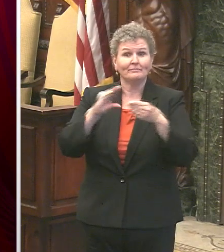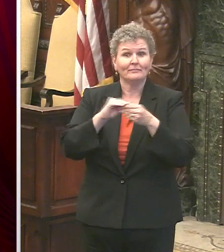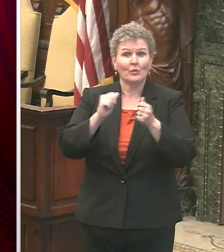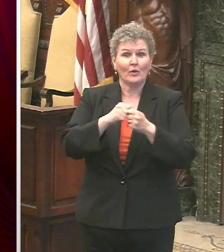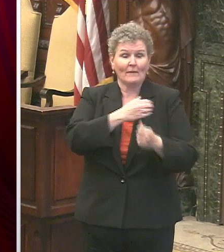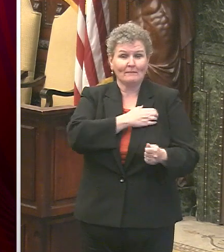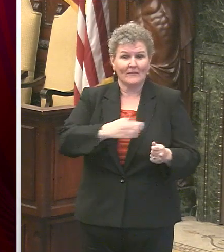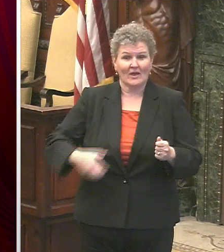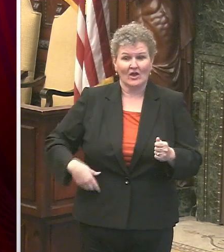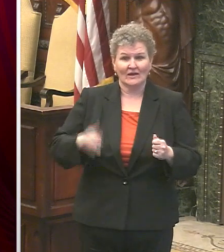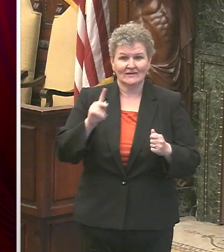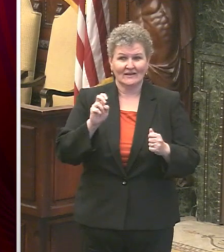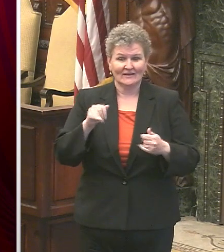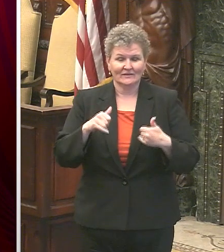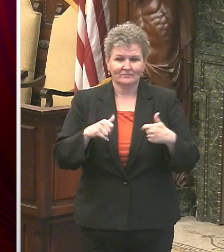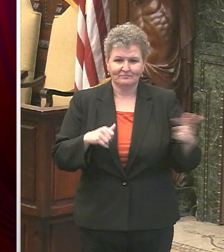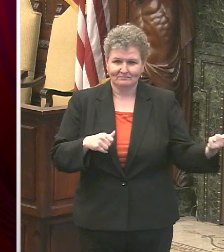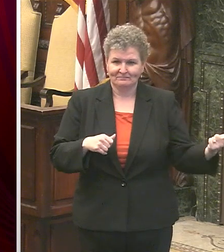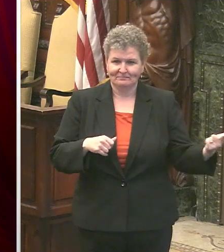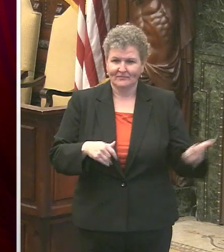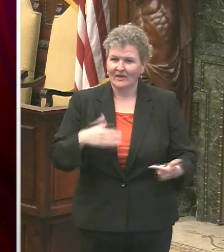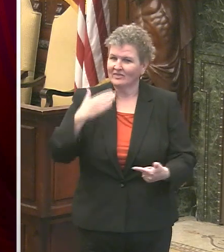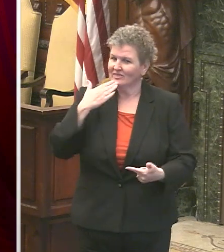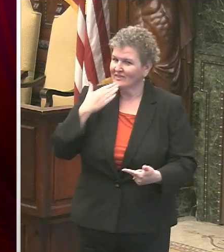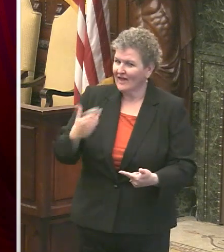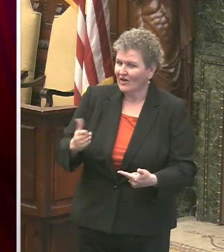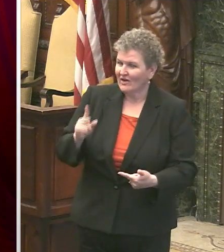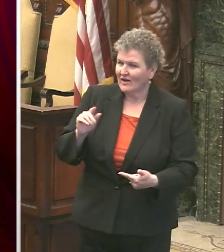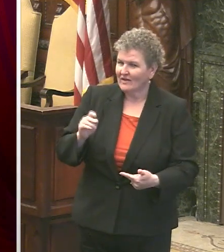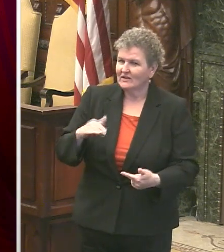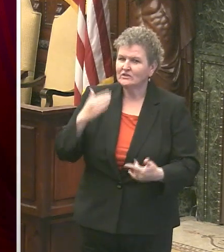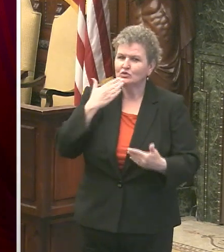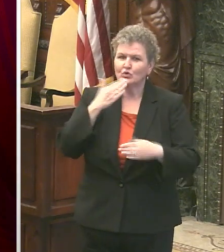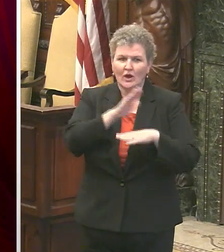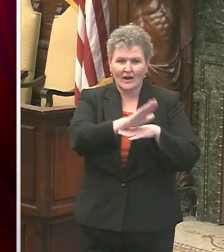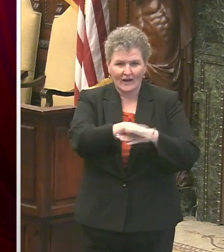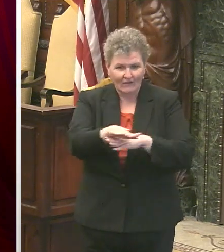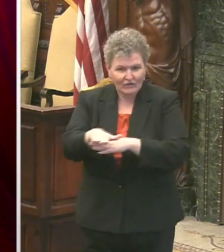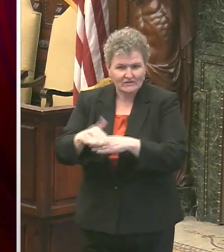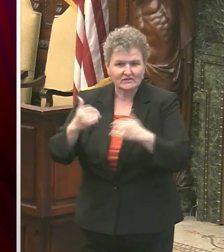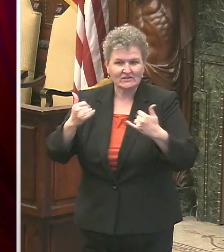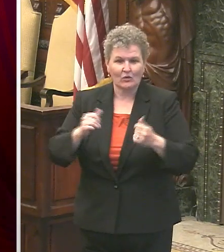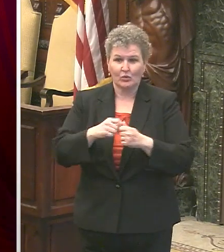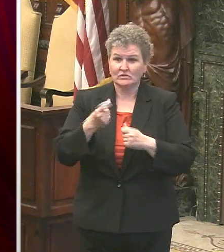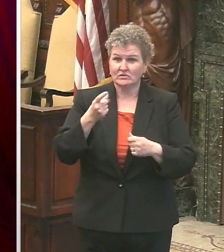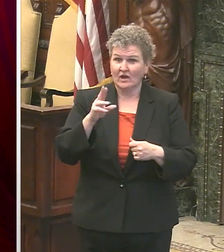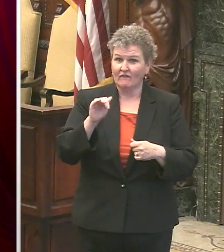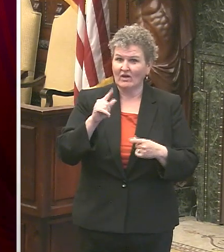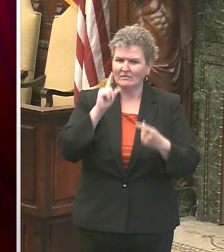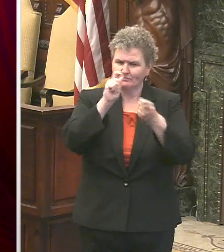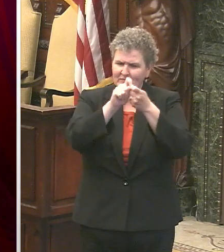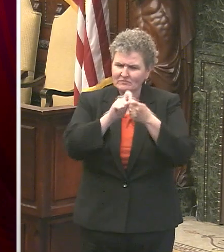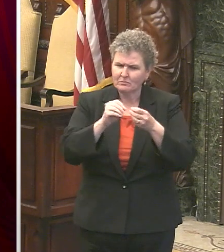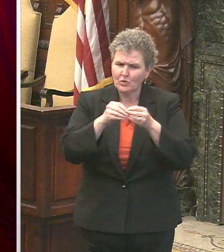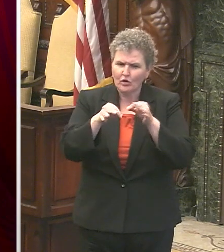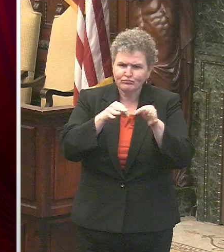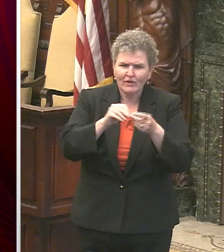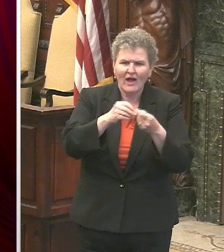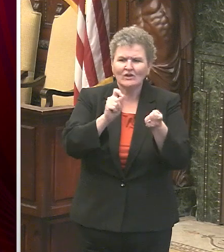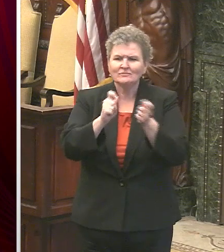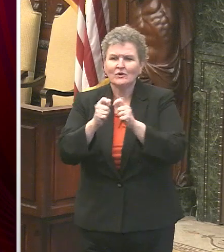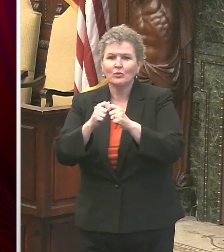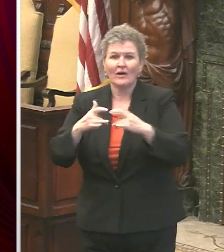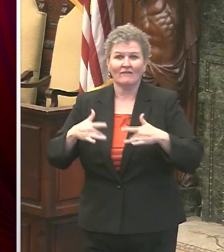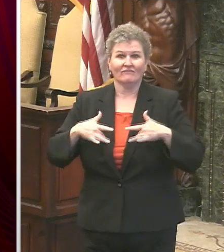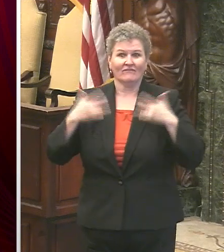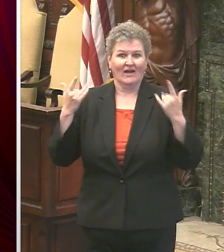have the floor. Thank you, Kelly, and good afternoon, everyone. Today, Dr. Farley will share the details of our planned changes to event limits. But before I